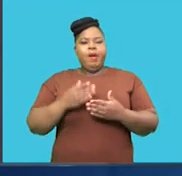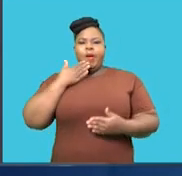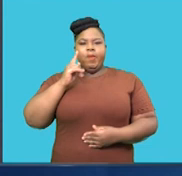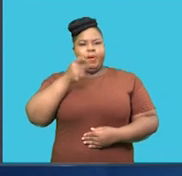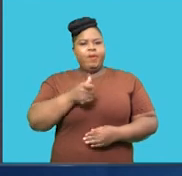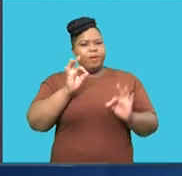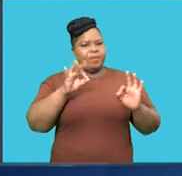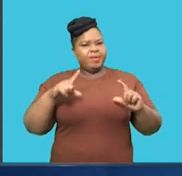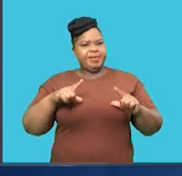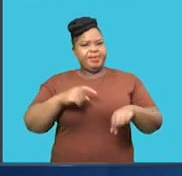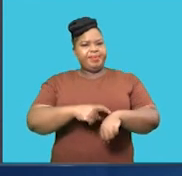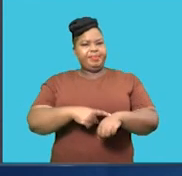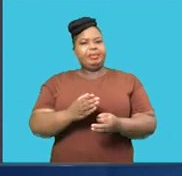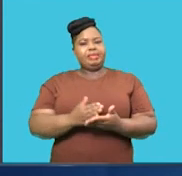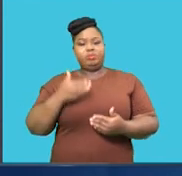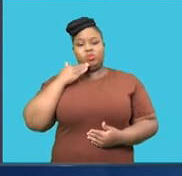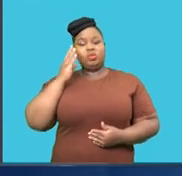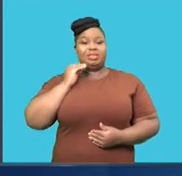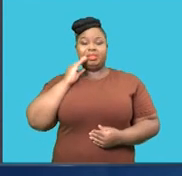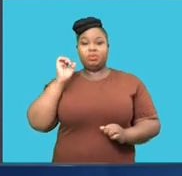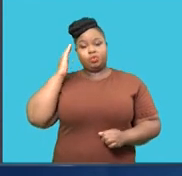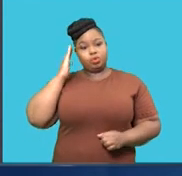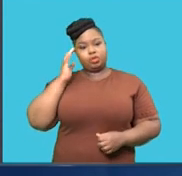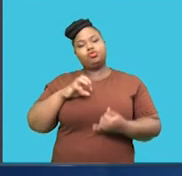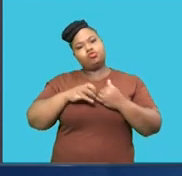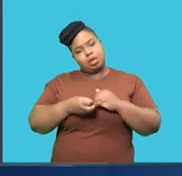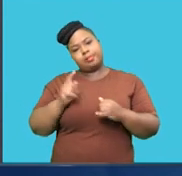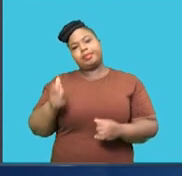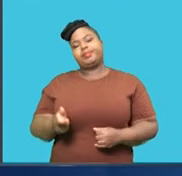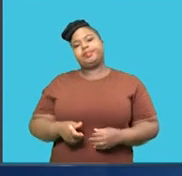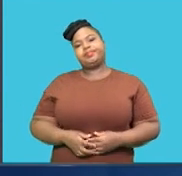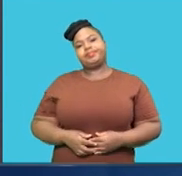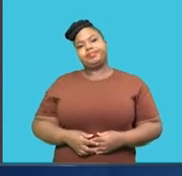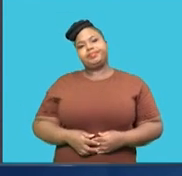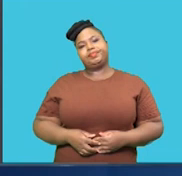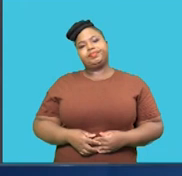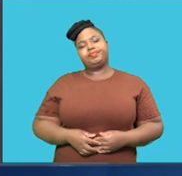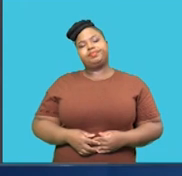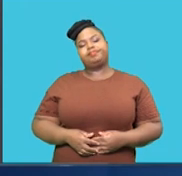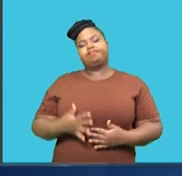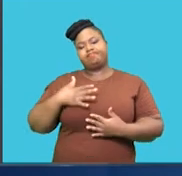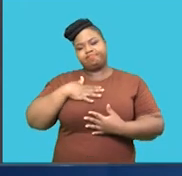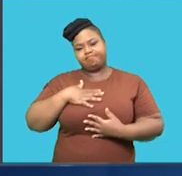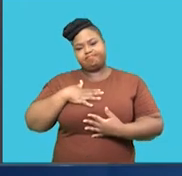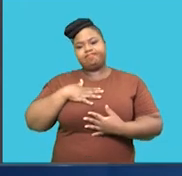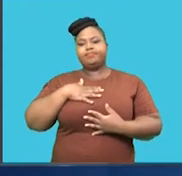time and those that we know they're going through a tough time but making an effort to pay us. We are eternally